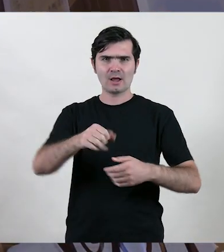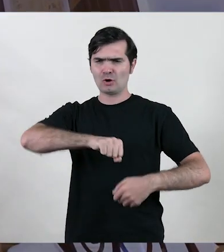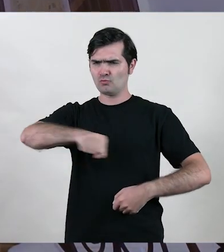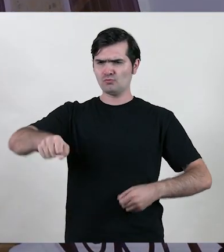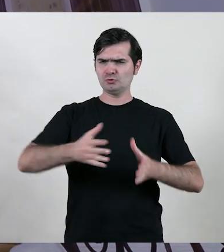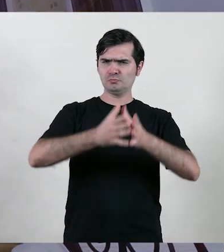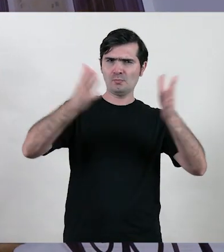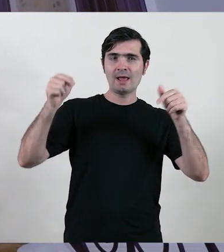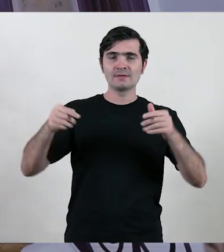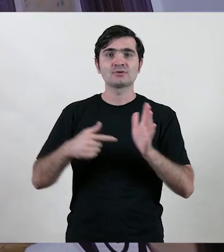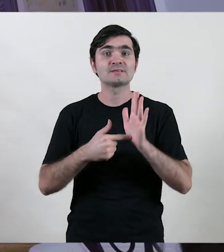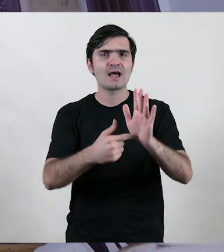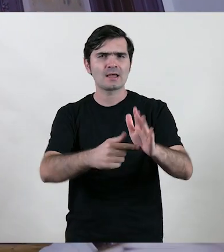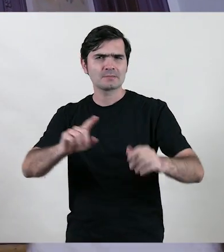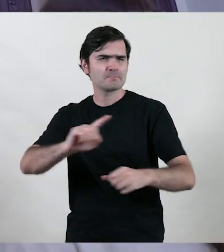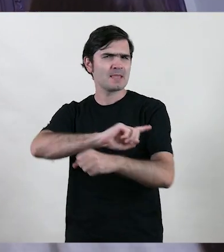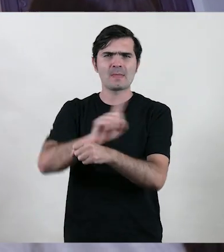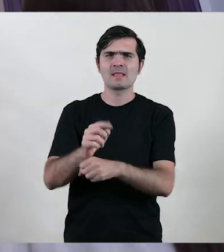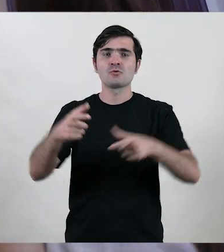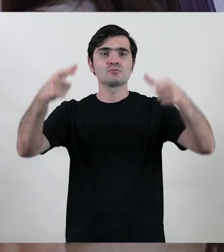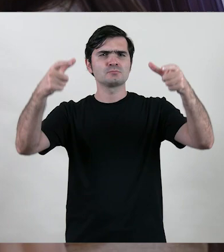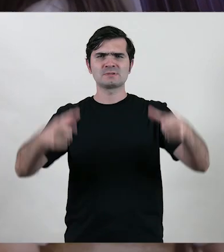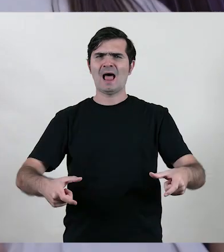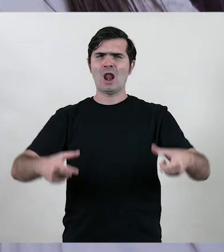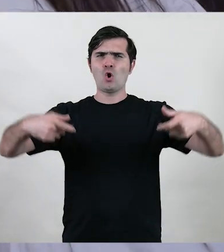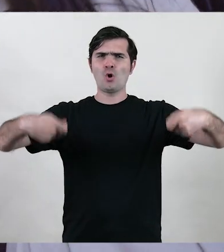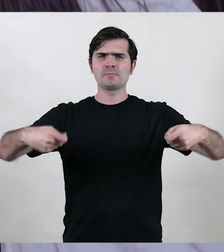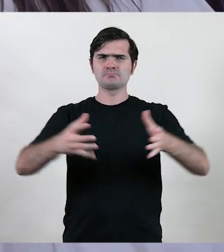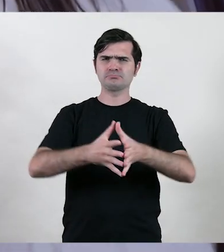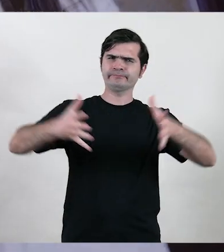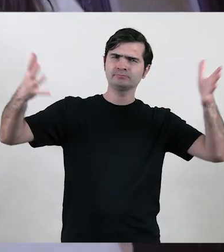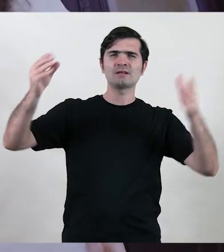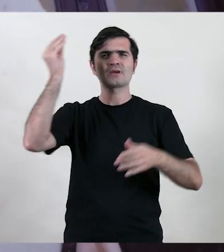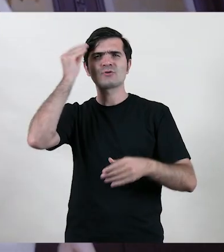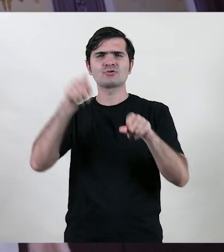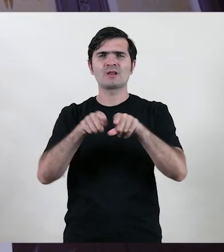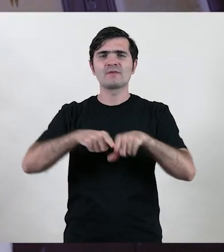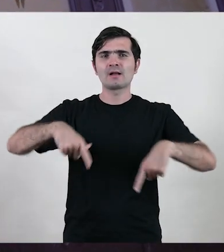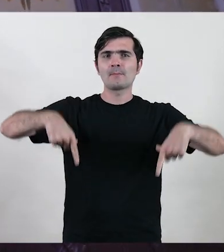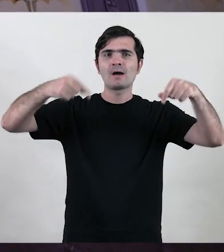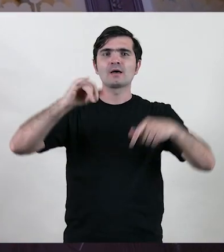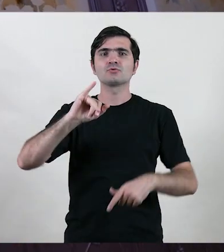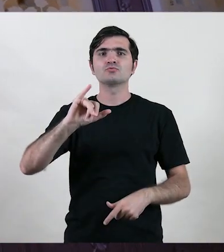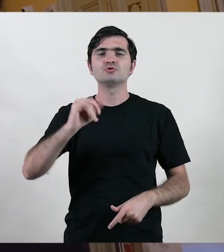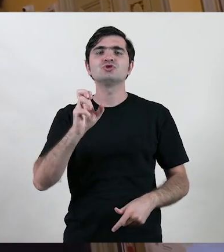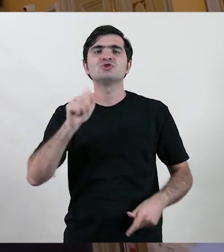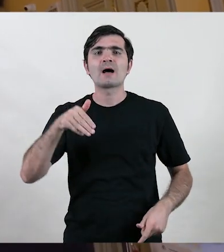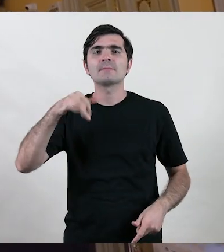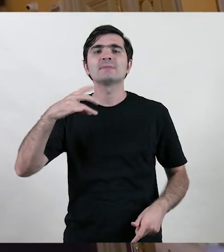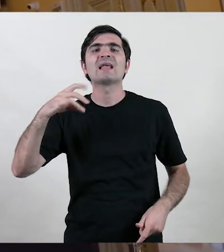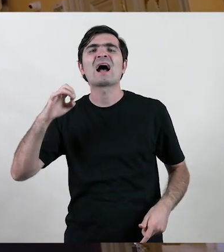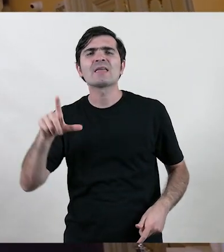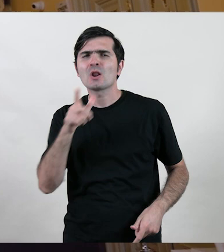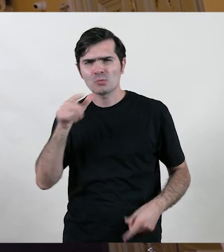doors reveals a grand salon reminiscent of Jean Mihail Palace, which now houses the Art Museum of